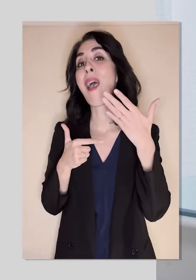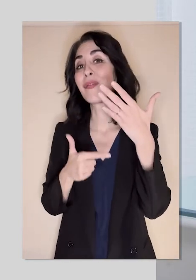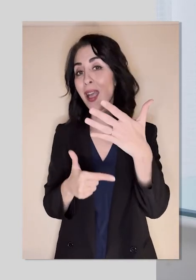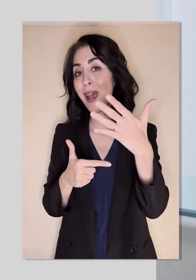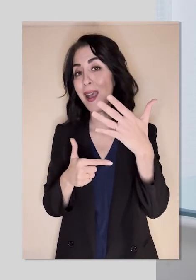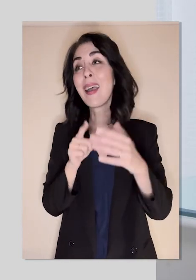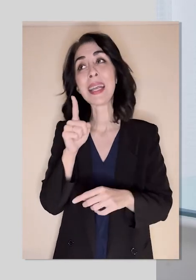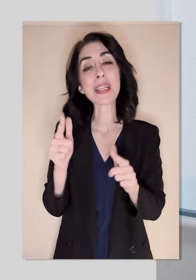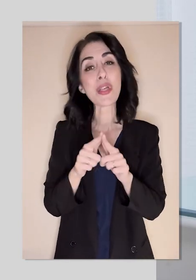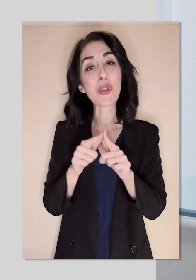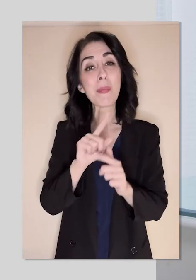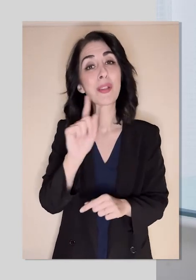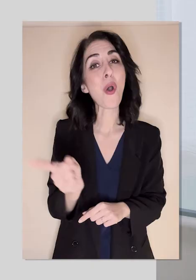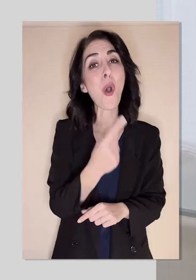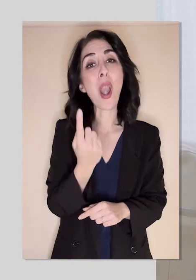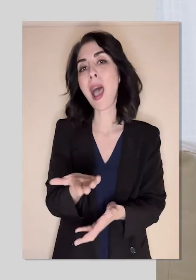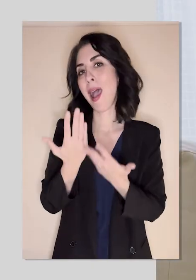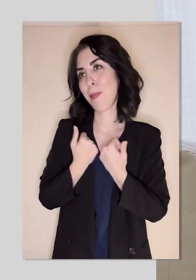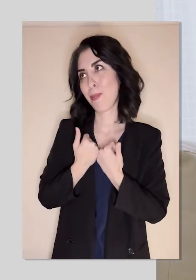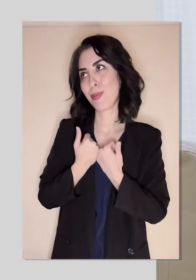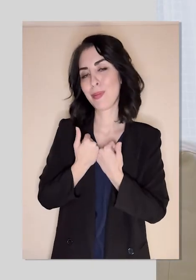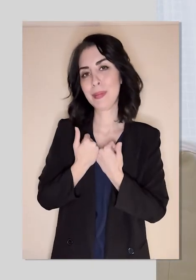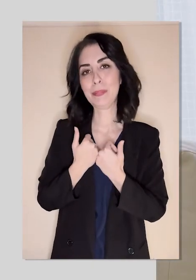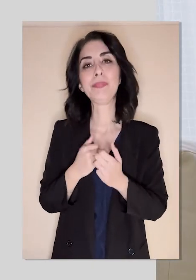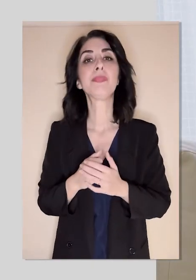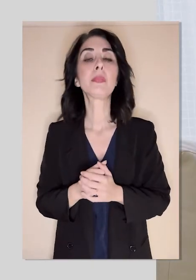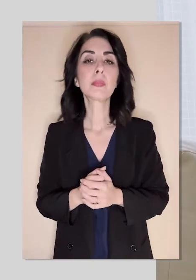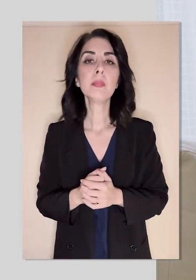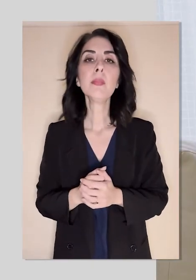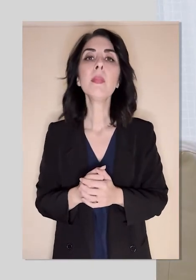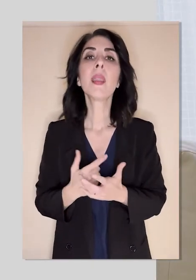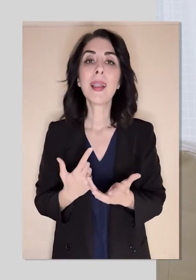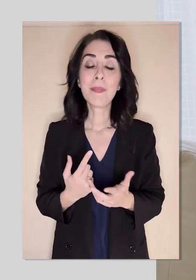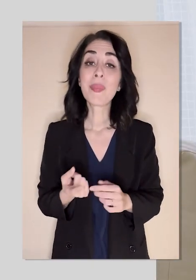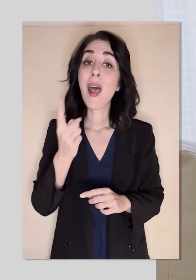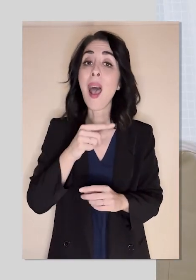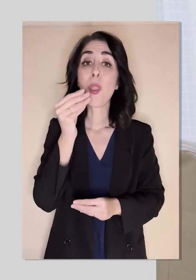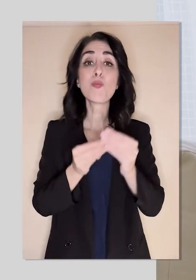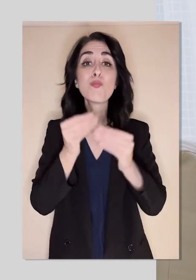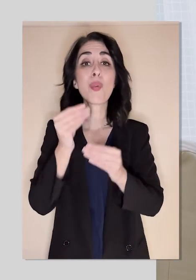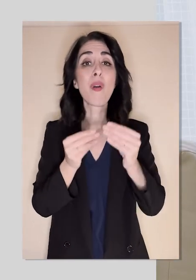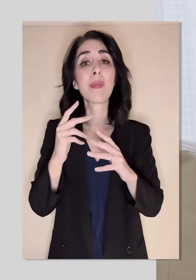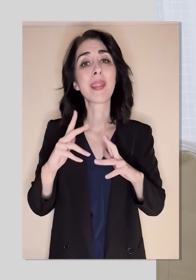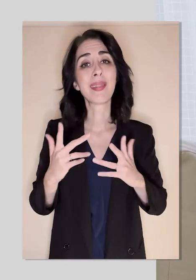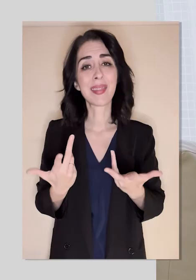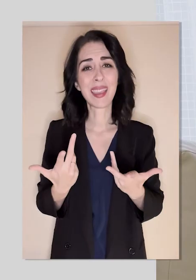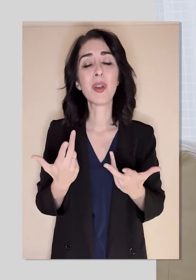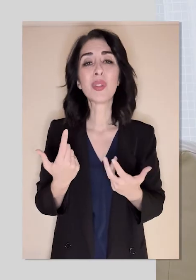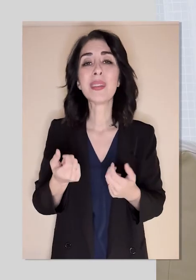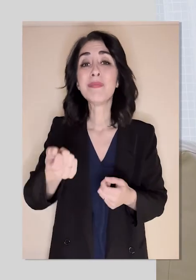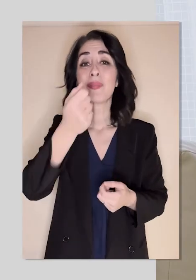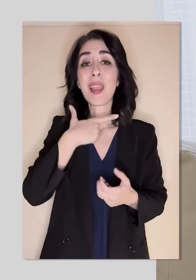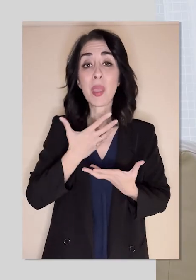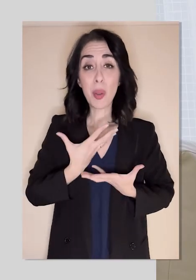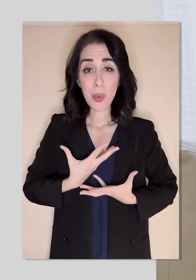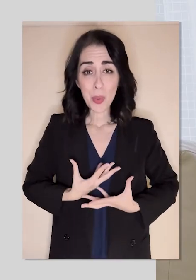think the problem is actually that you're not absorbing the medicine. Because one of the things that happens